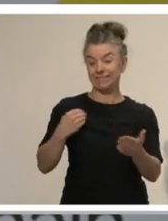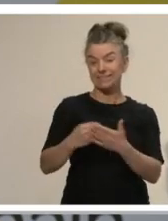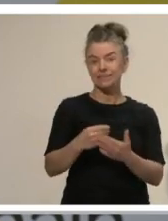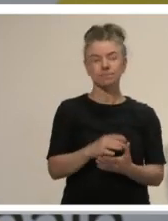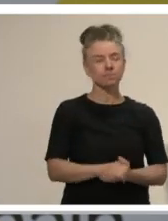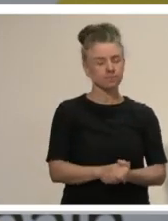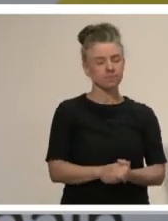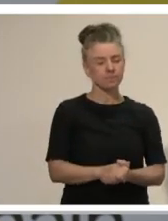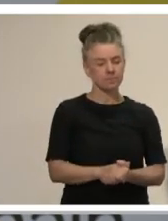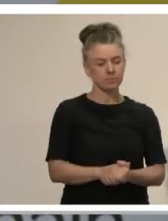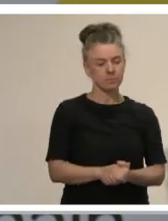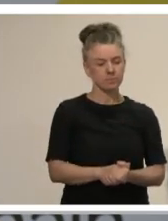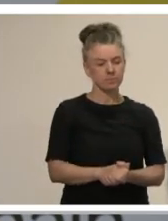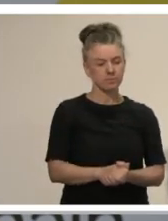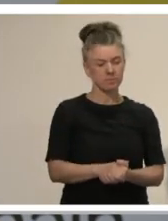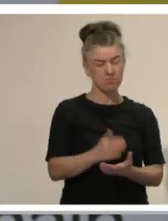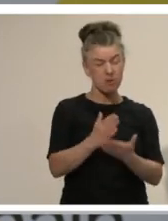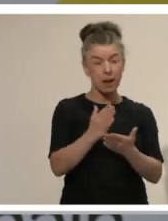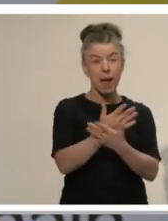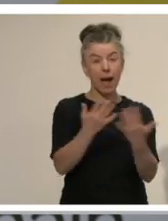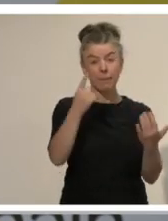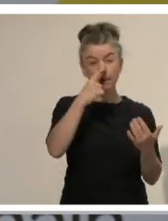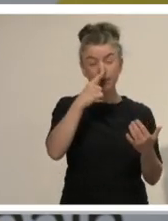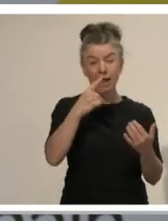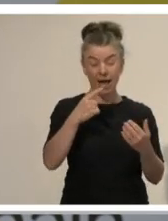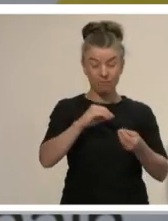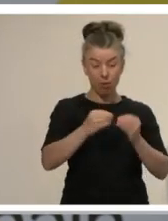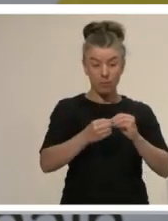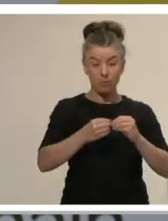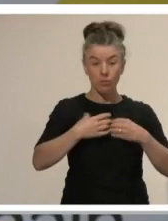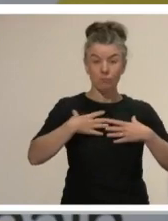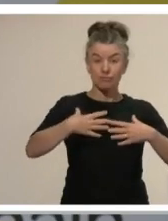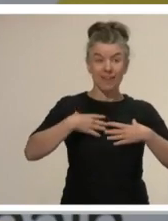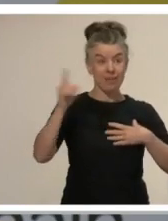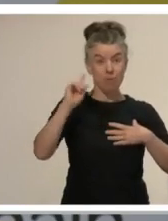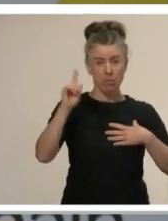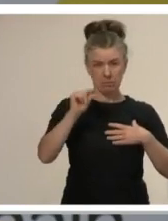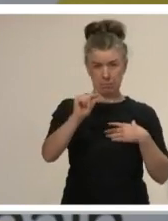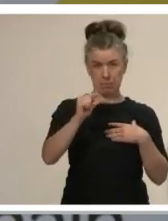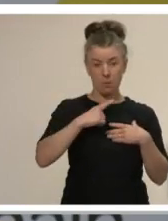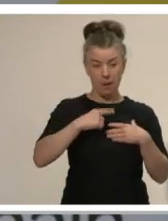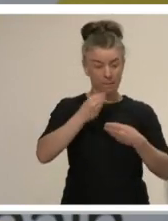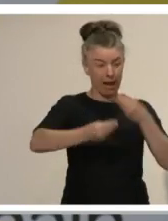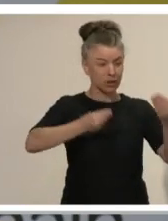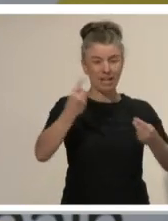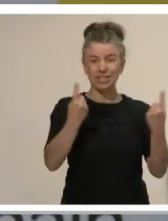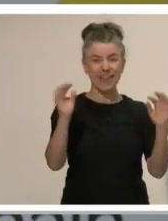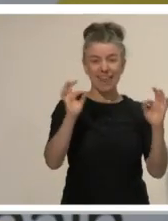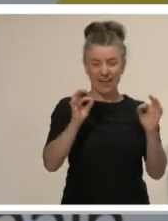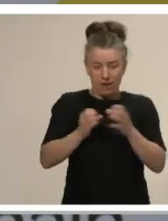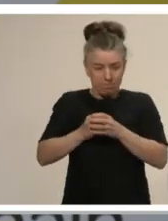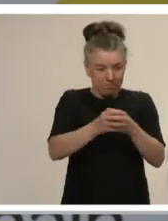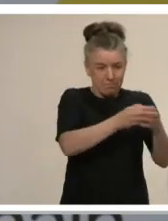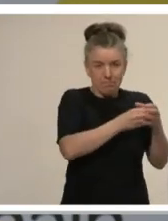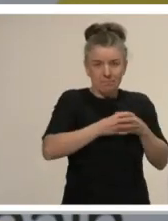of people with respiratory symptoms at the moment is almost record low because we haven't been transmitting these infections to each other. Right